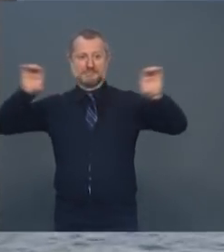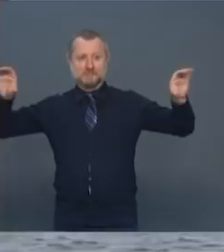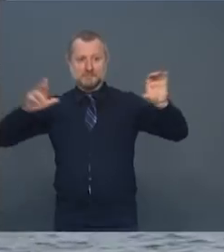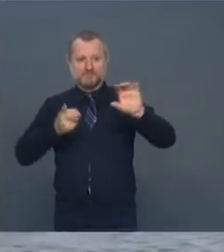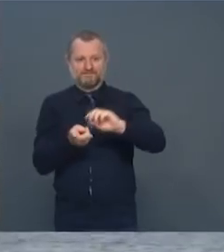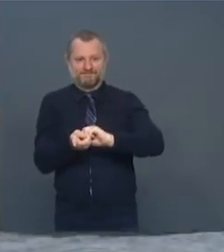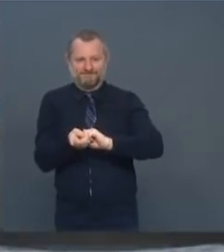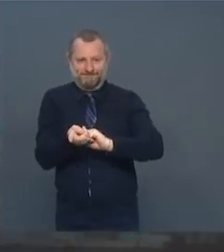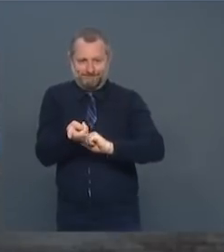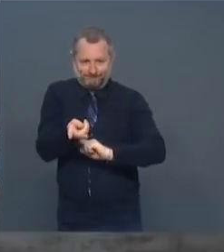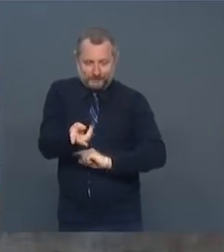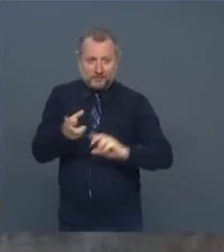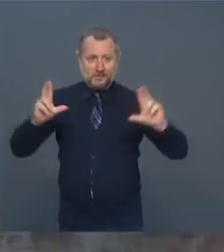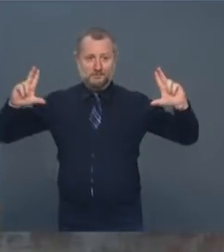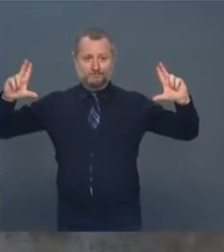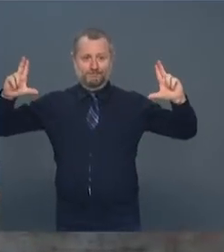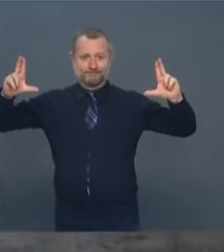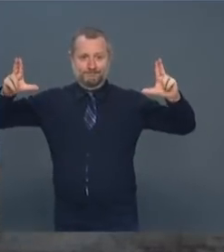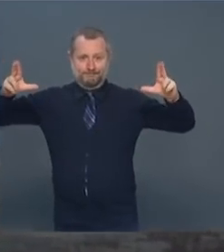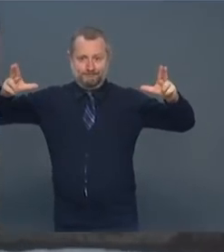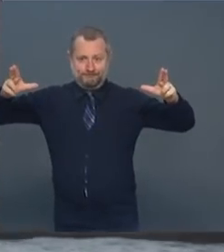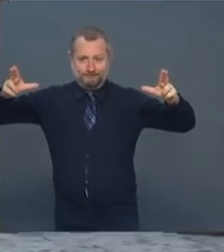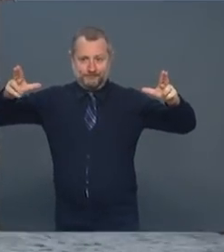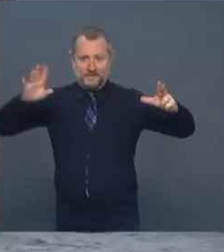It's 42,000 pounds.